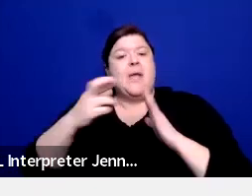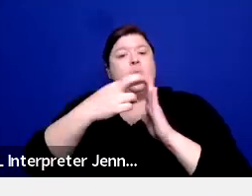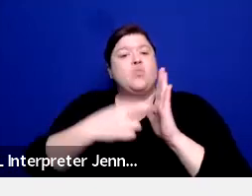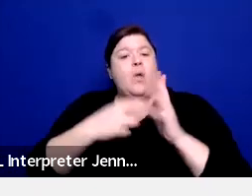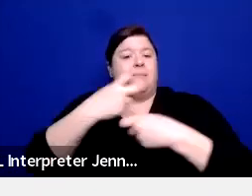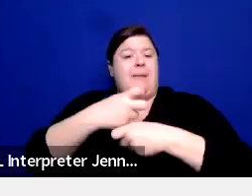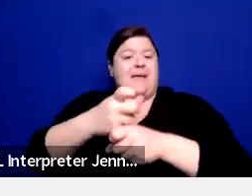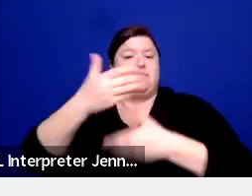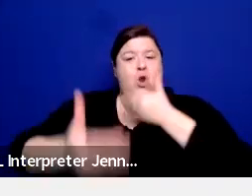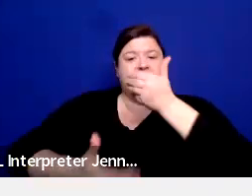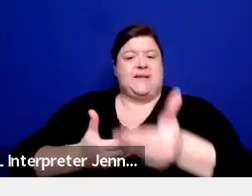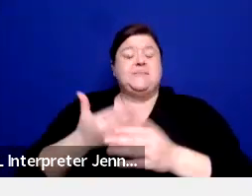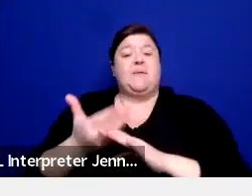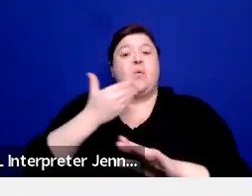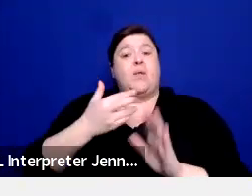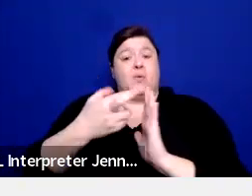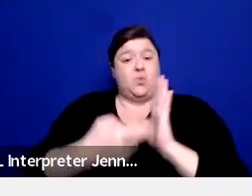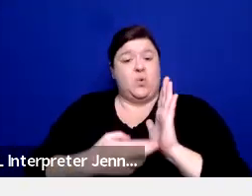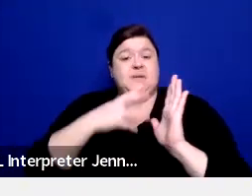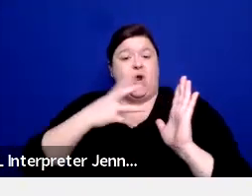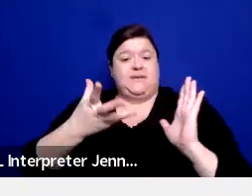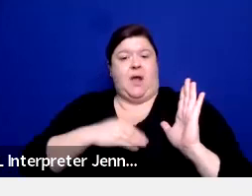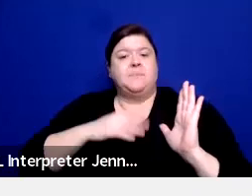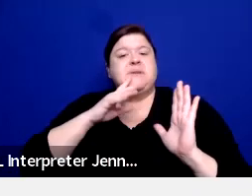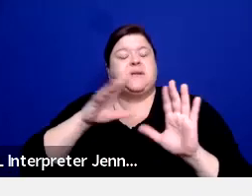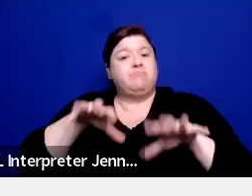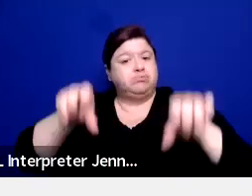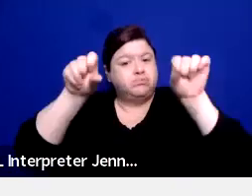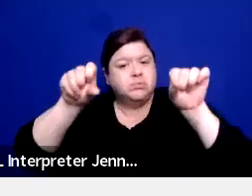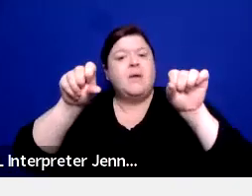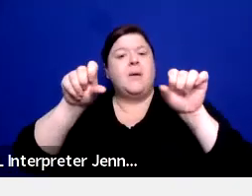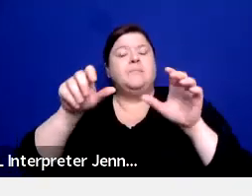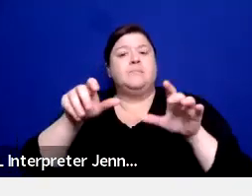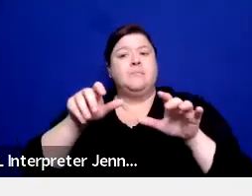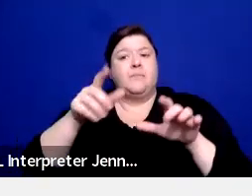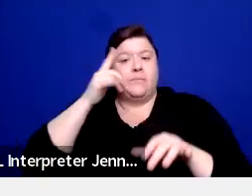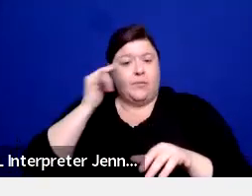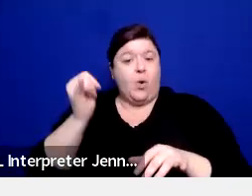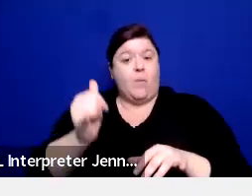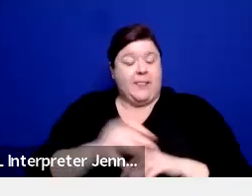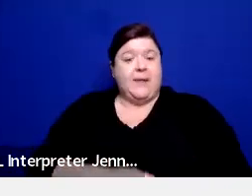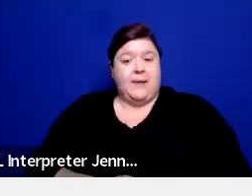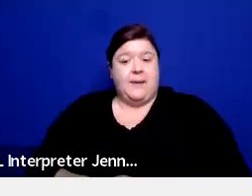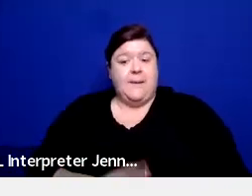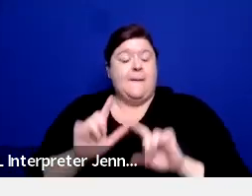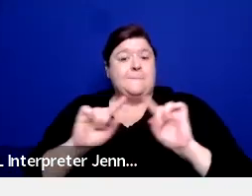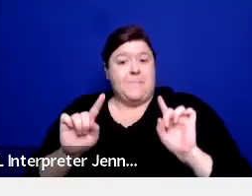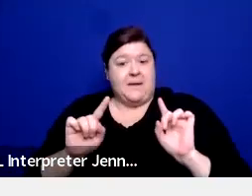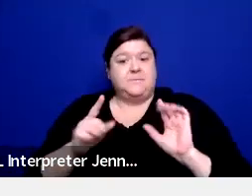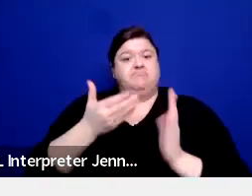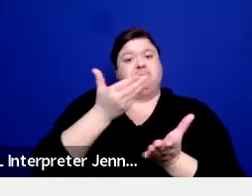adopted permanently. They're available on our website, but these rules factor in displaying a